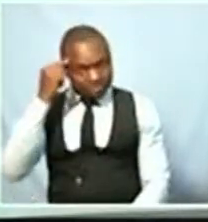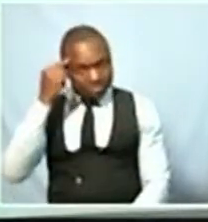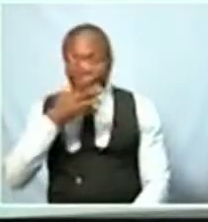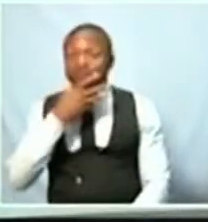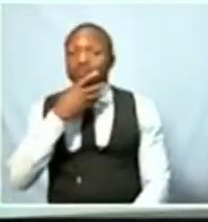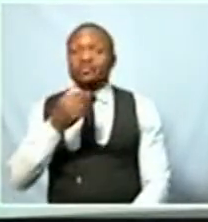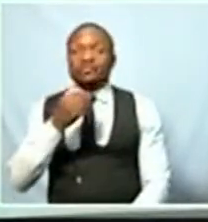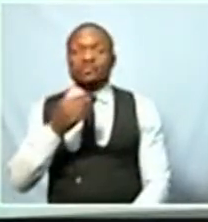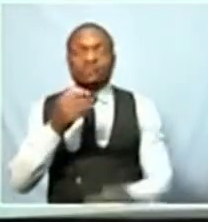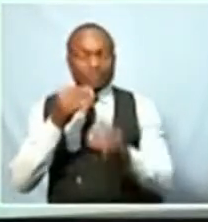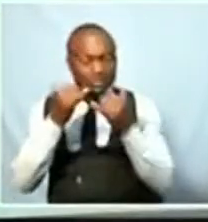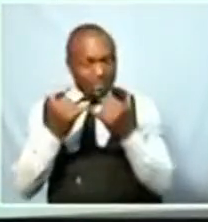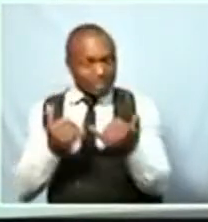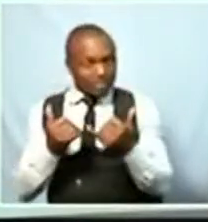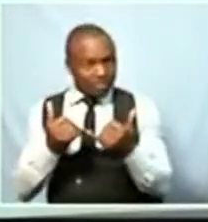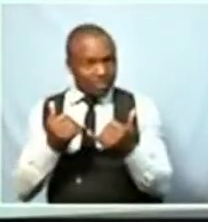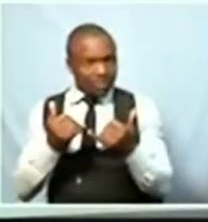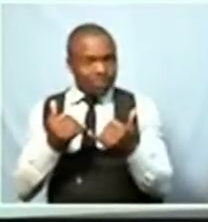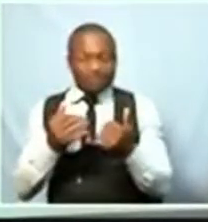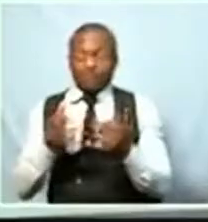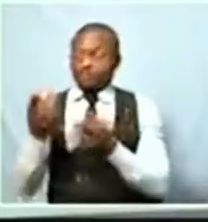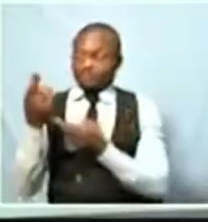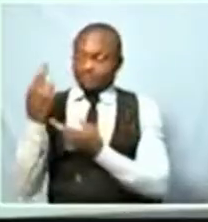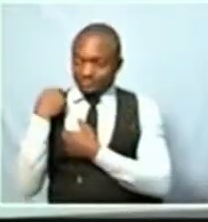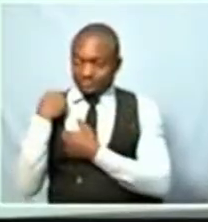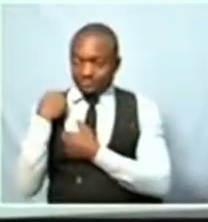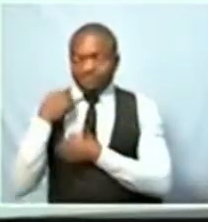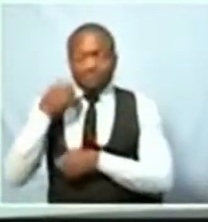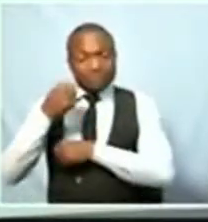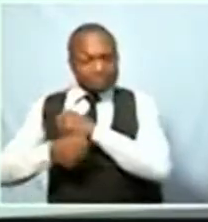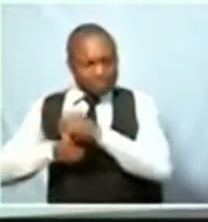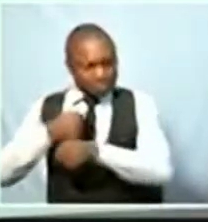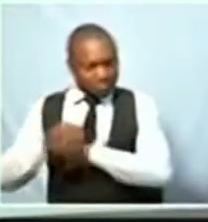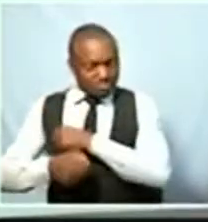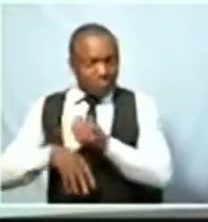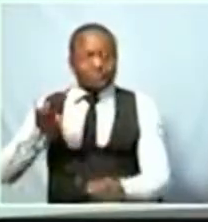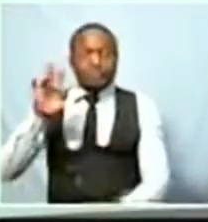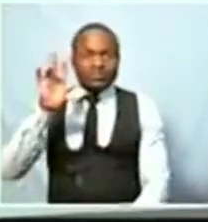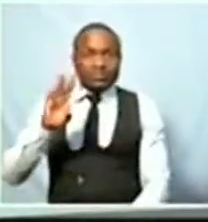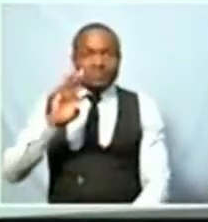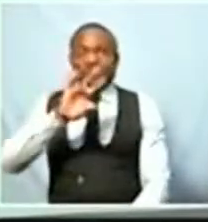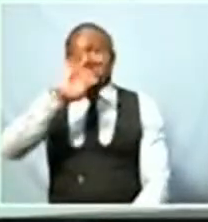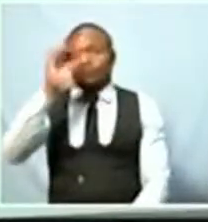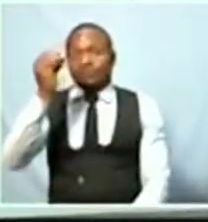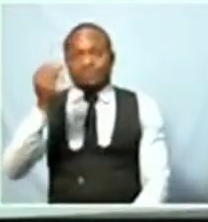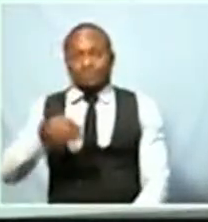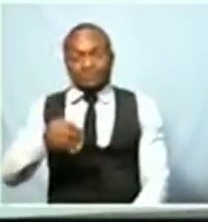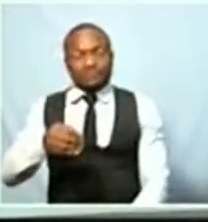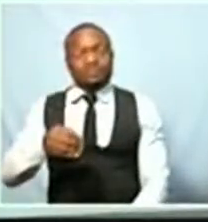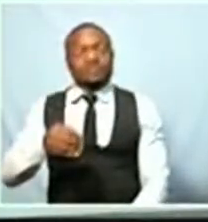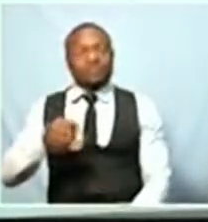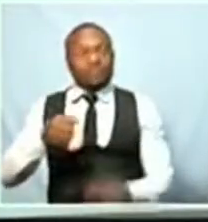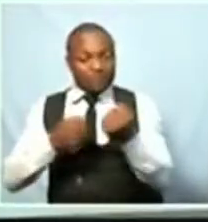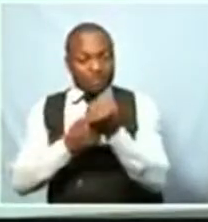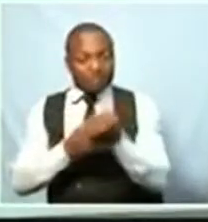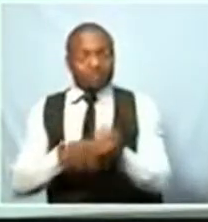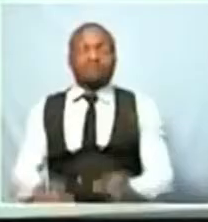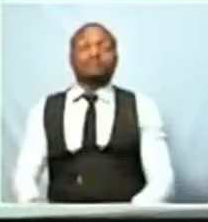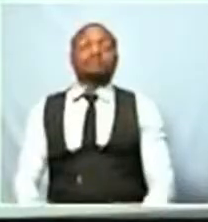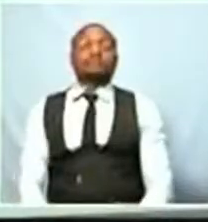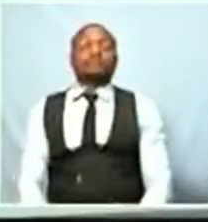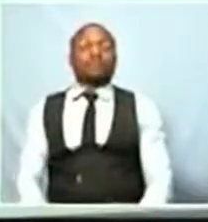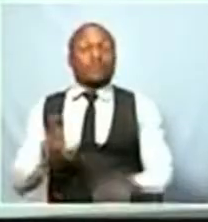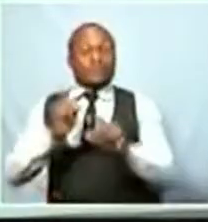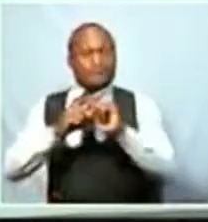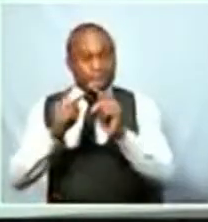Now, the core function, yes, it has suffered a 7% reduction in terms of funding,